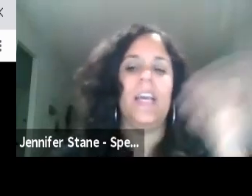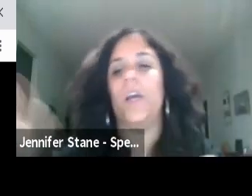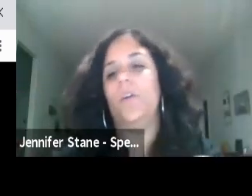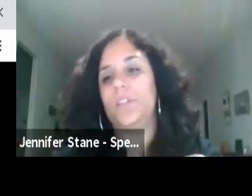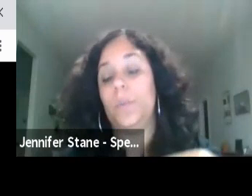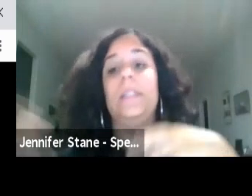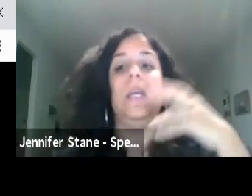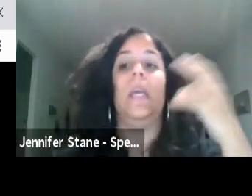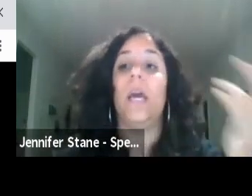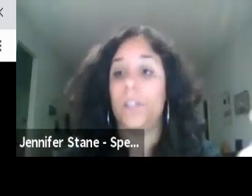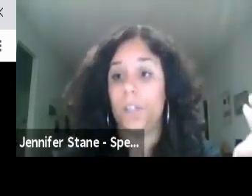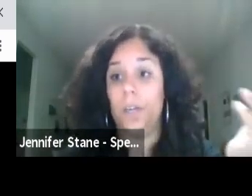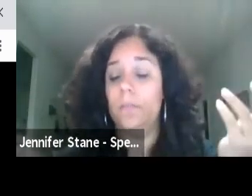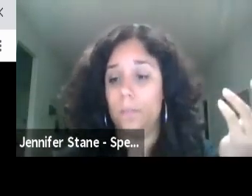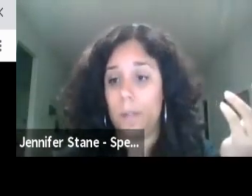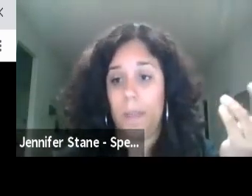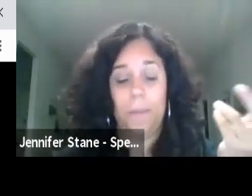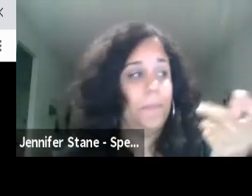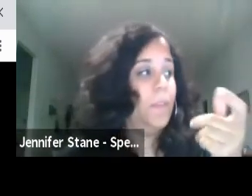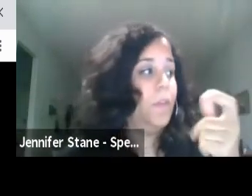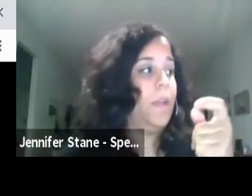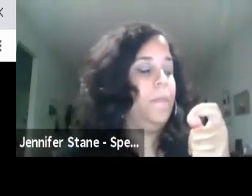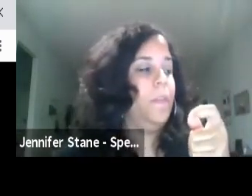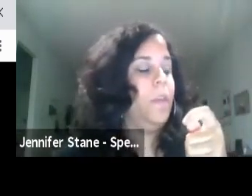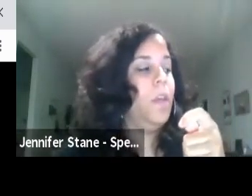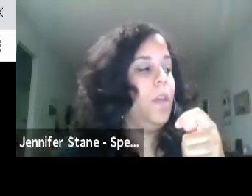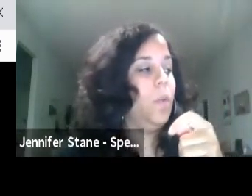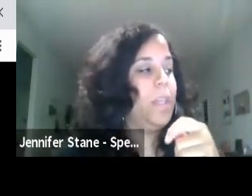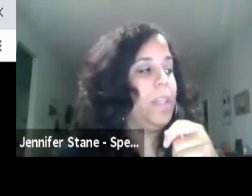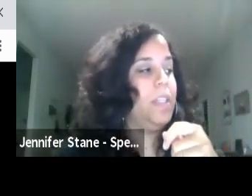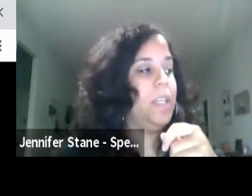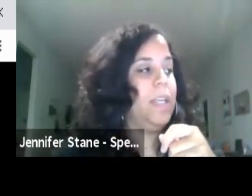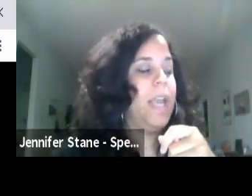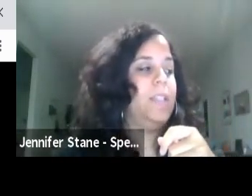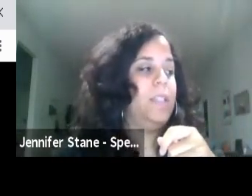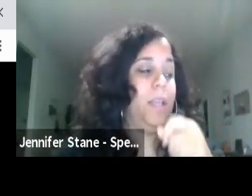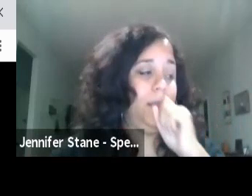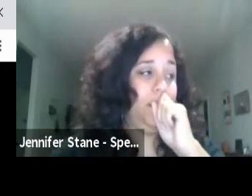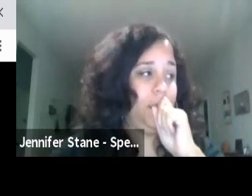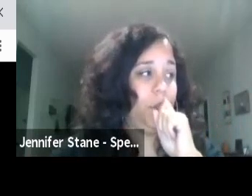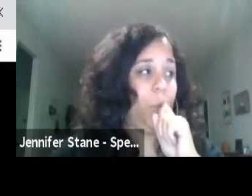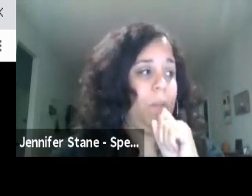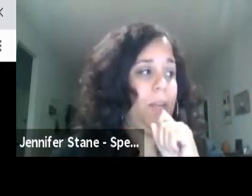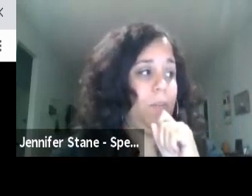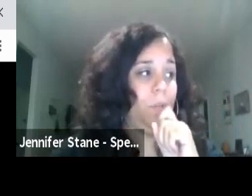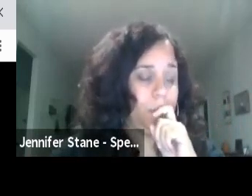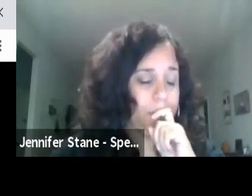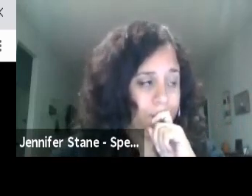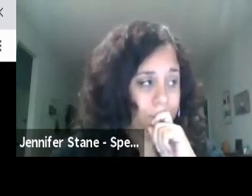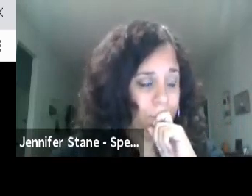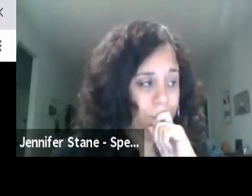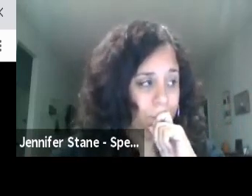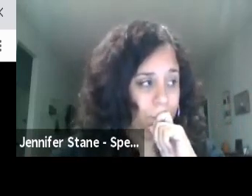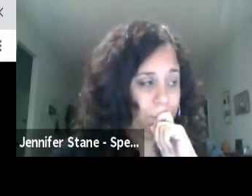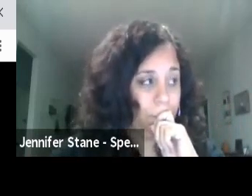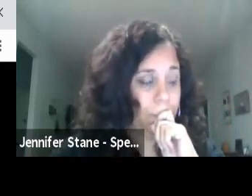A Diet Coke, a sweet tea, a dessert, something, okay? What this indicates is these are 20-minute intervals,